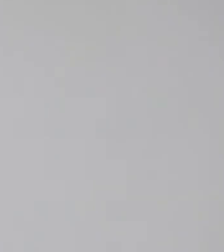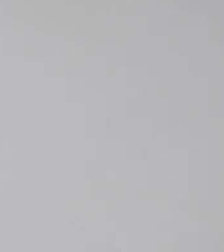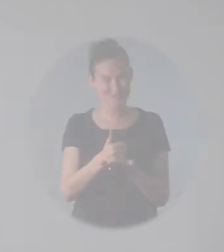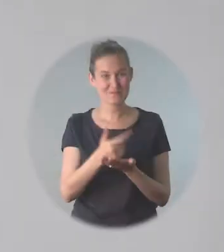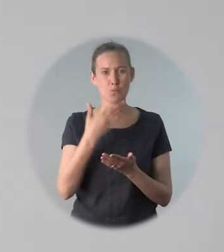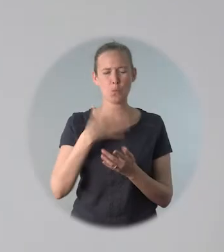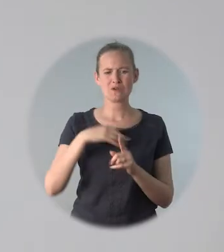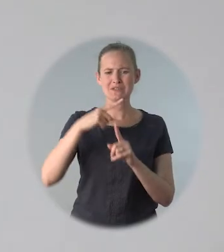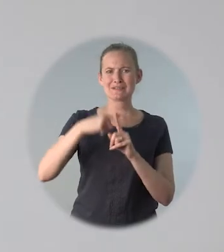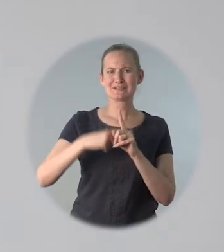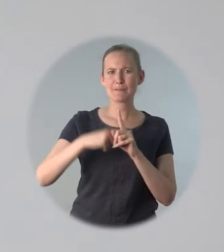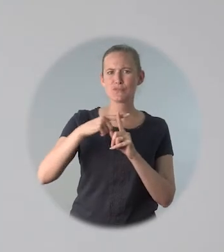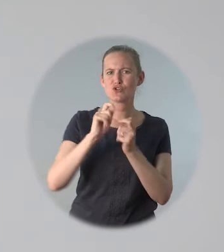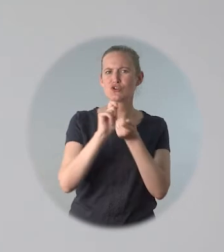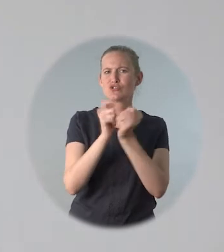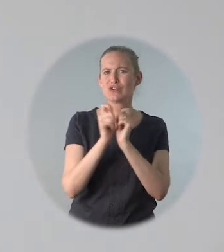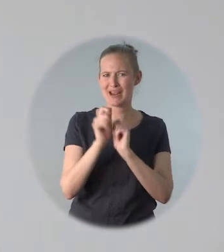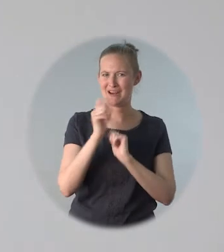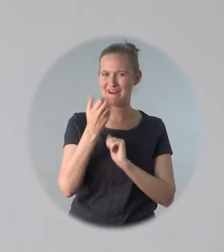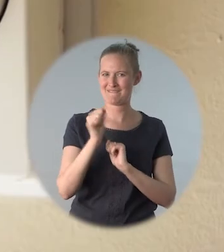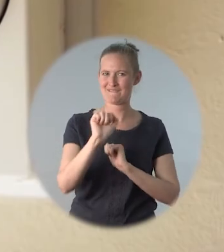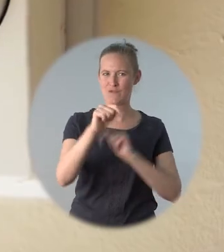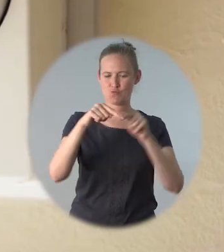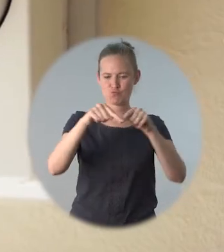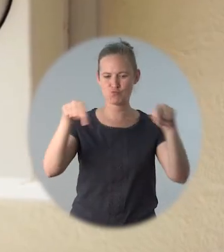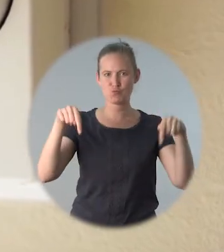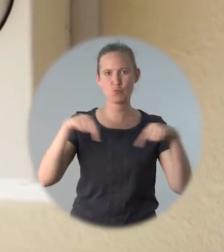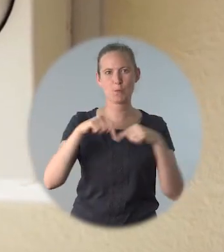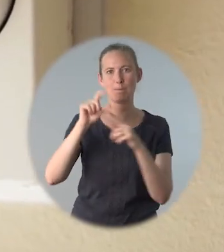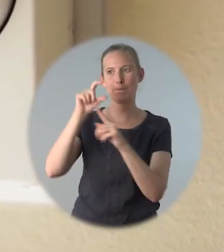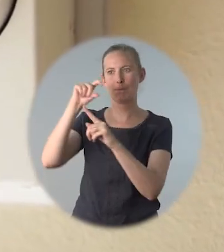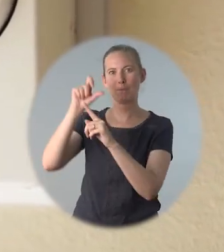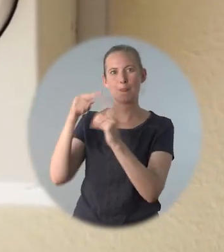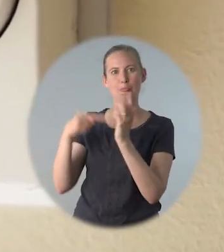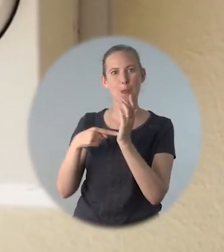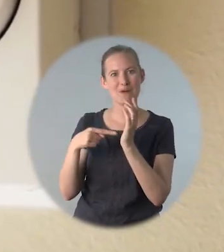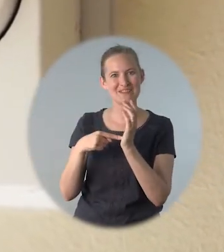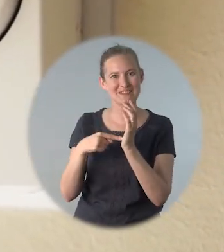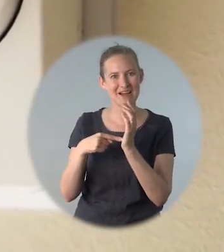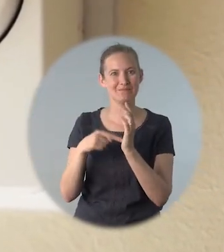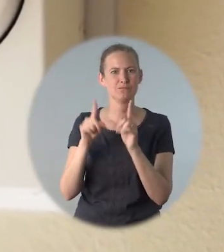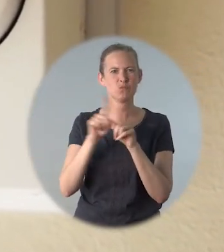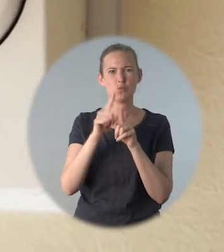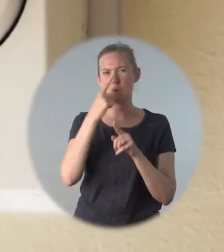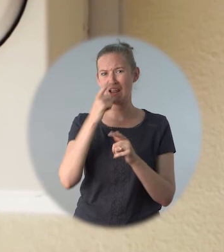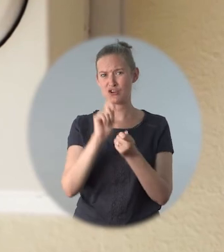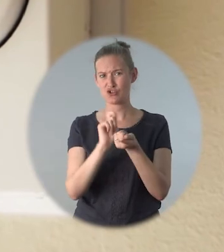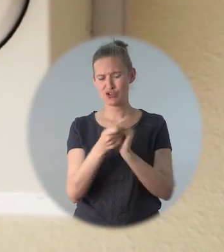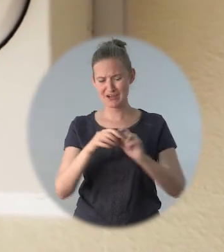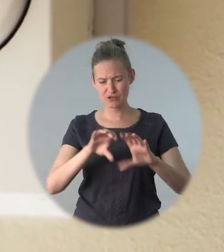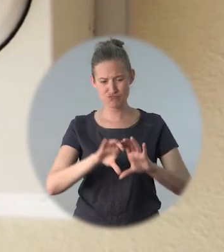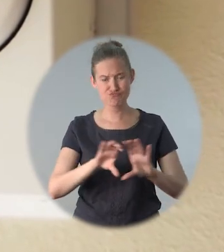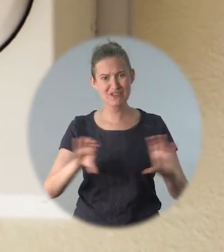timer. To adjust the temperature of your central heating you might have a room thermostat. And to adjust the temperature